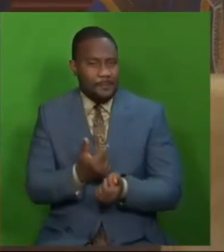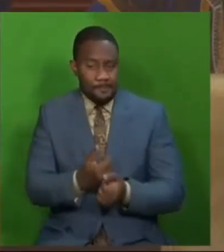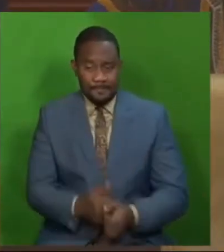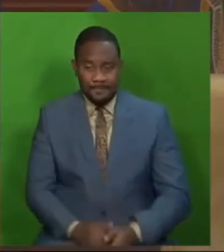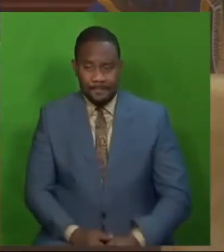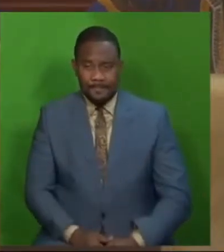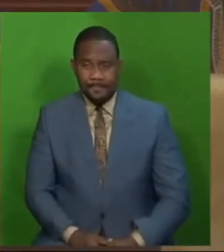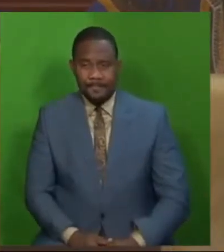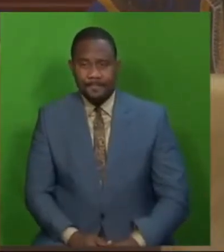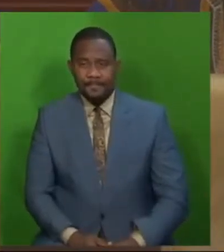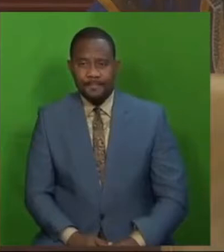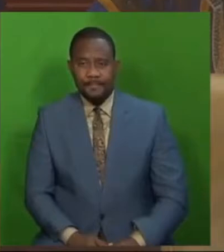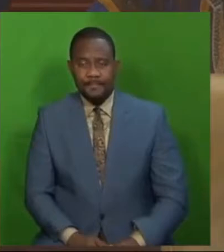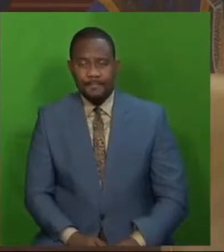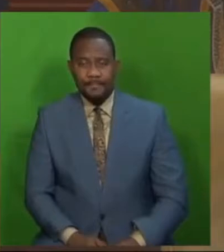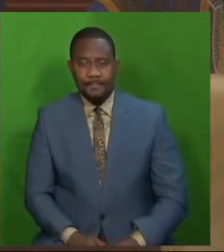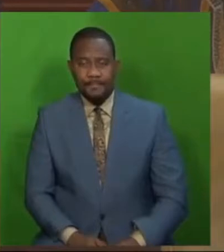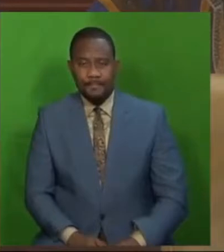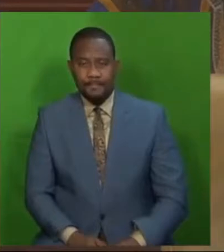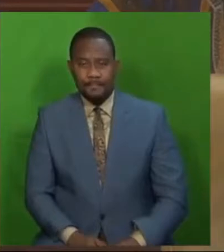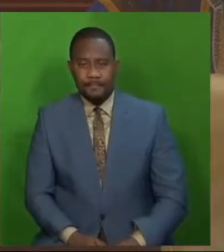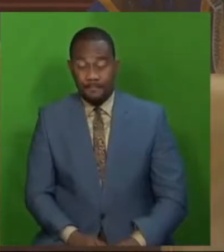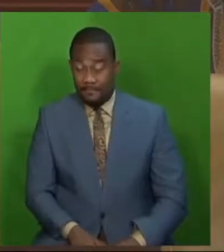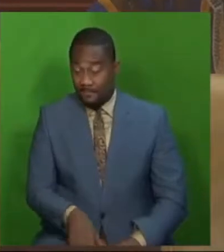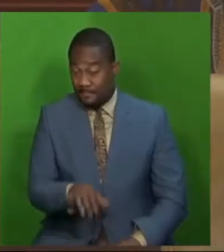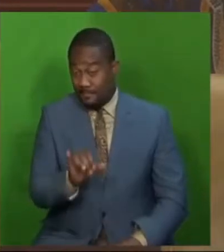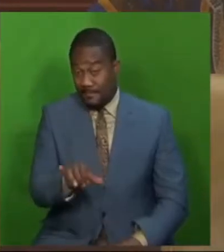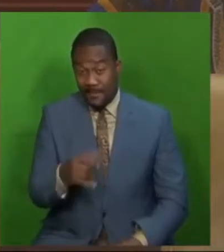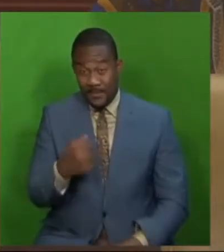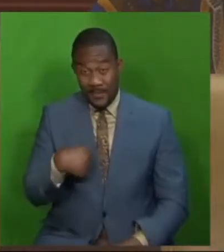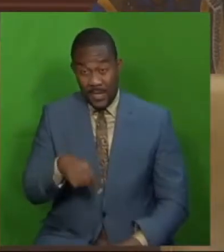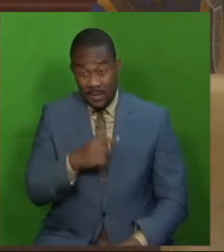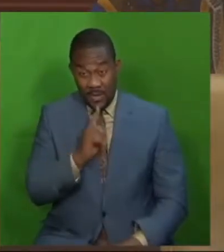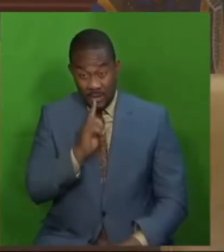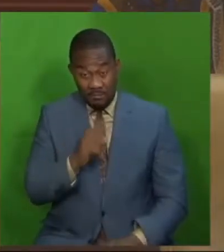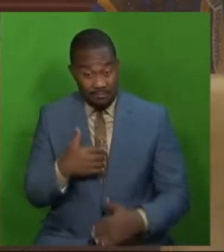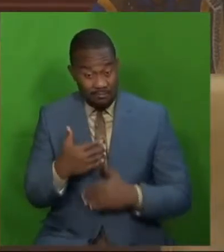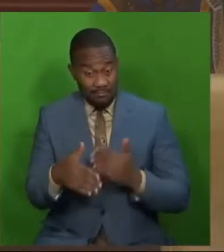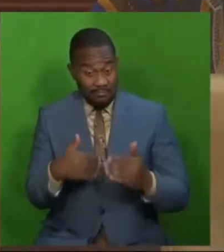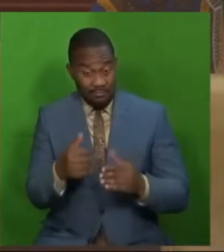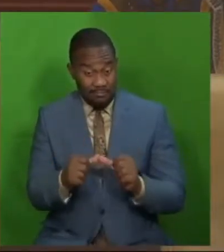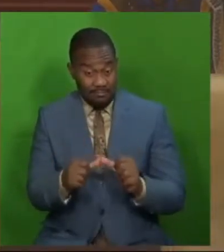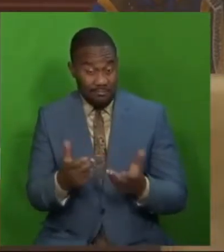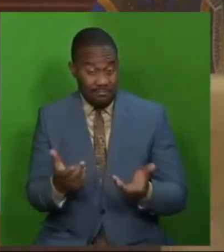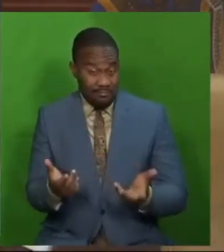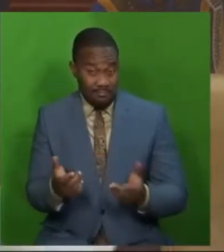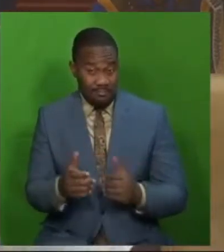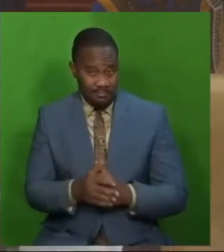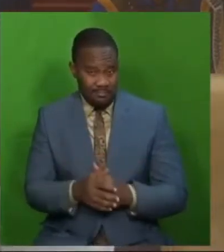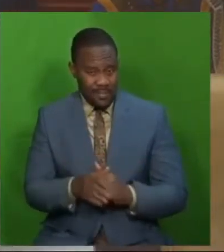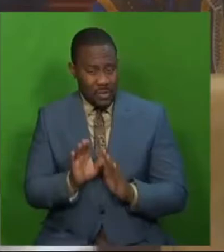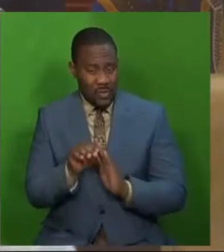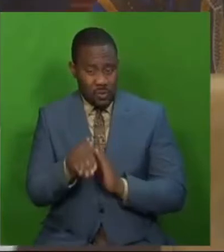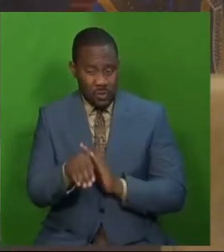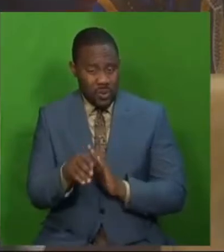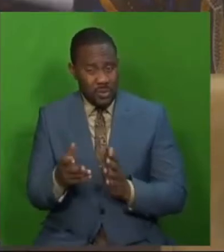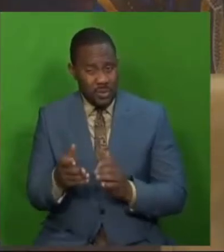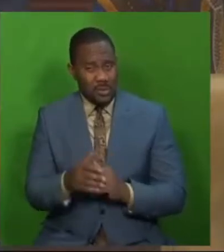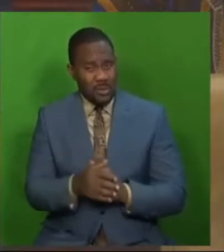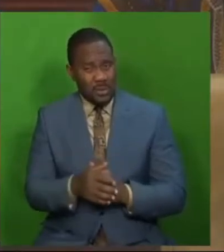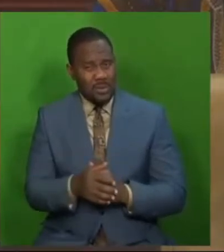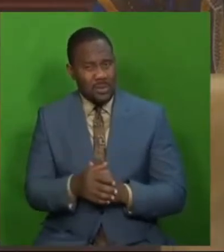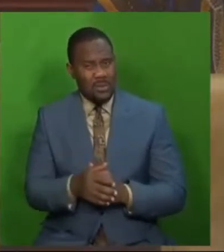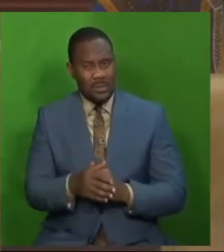Ghanaian understand that this is where we are going as a nation. And this is where we are. That is what we expect